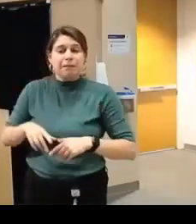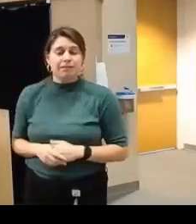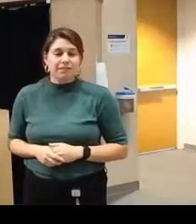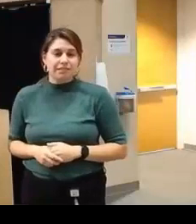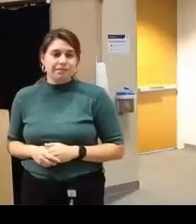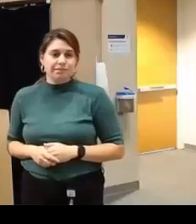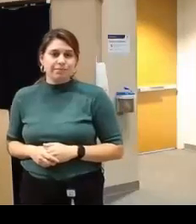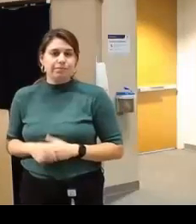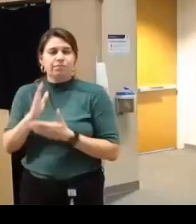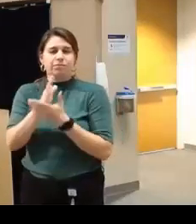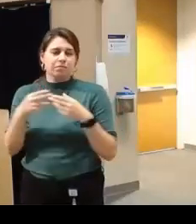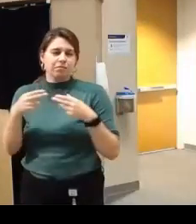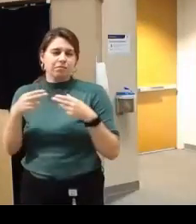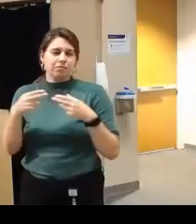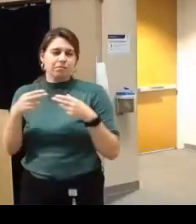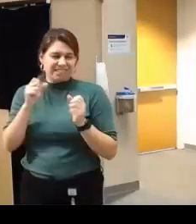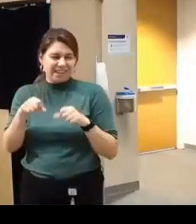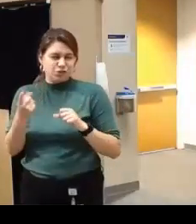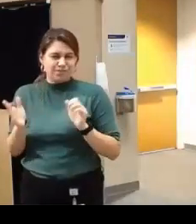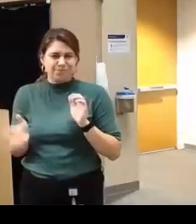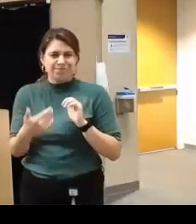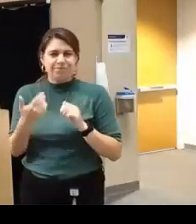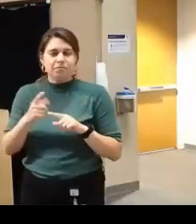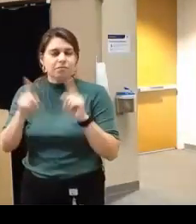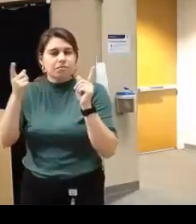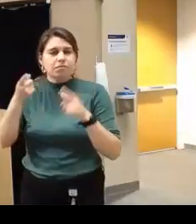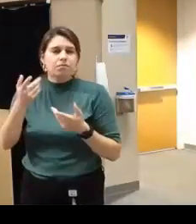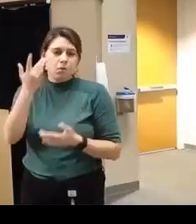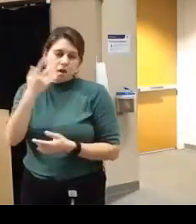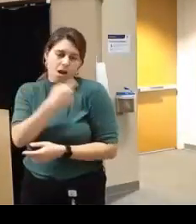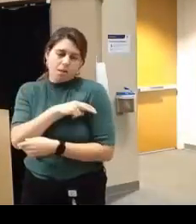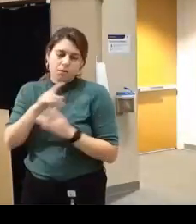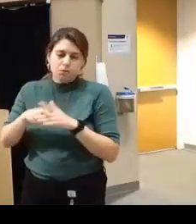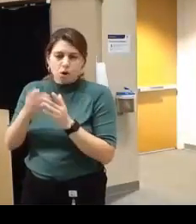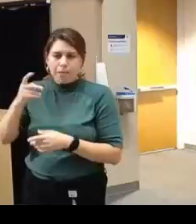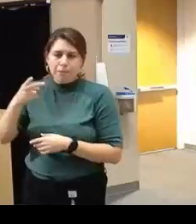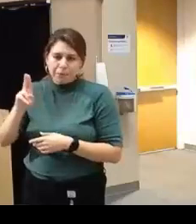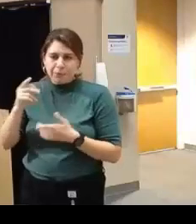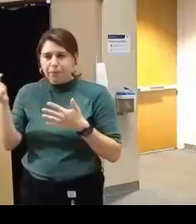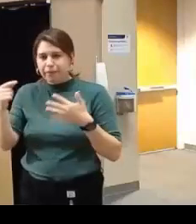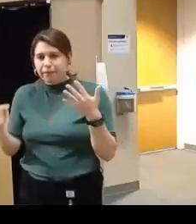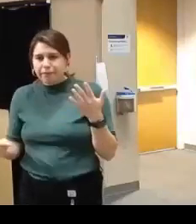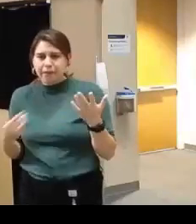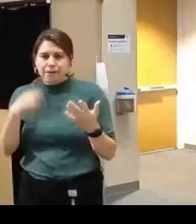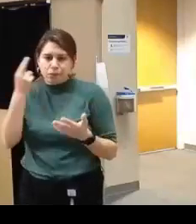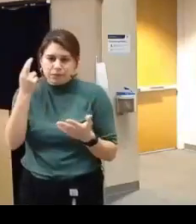I think some of these slides we don't really have to spend a lot of time on, but just so you kind of know why hospitals might start these units.